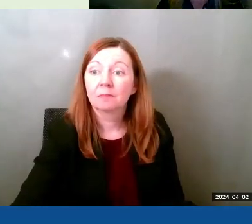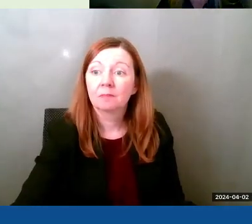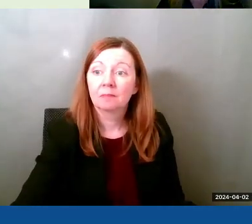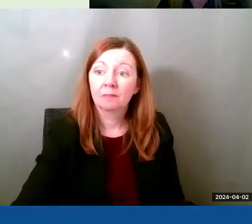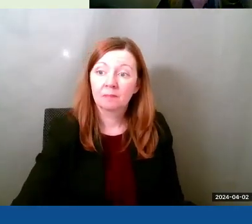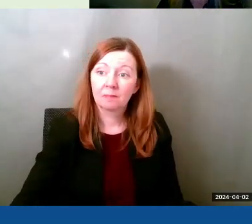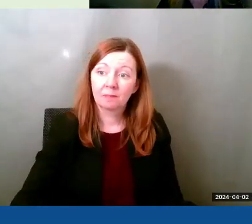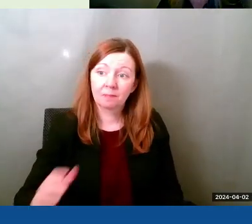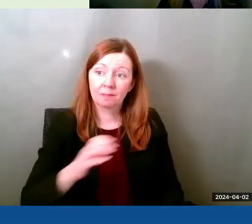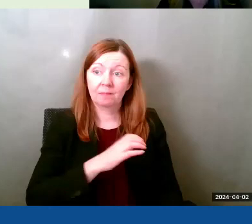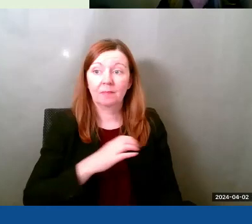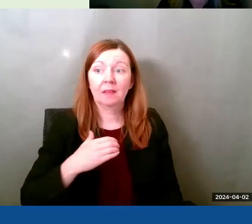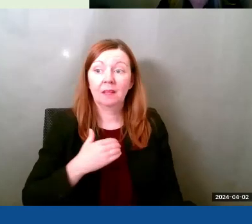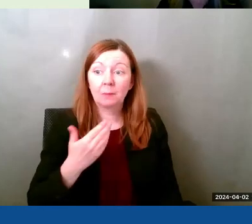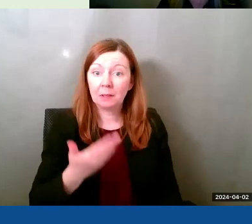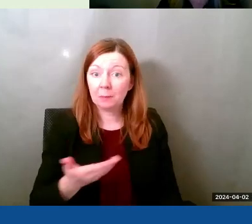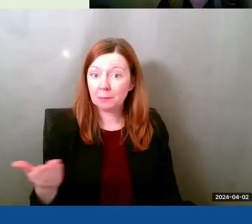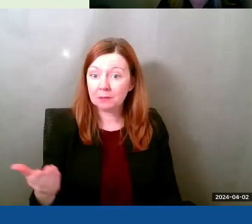committee members.